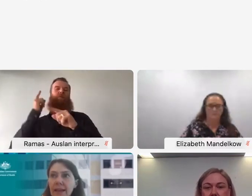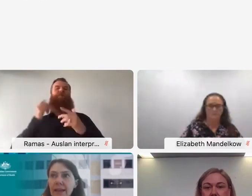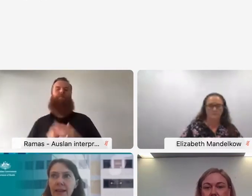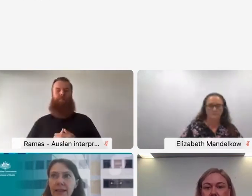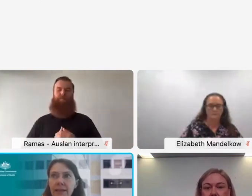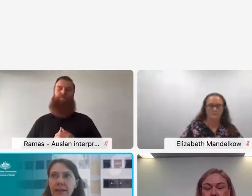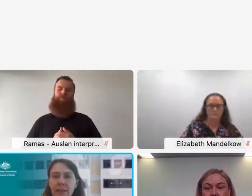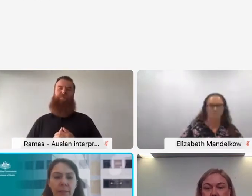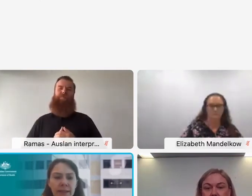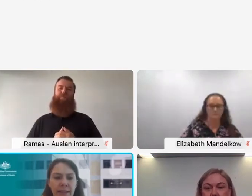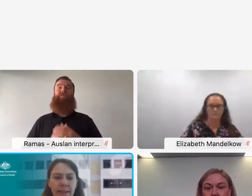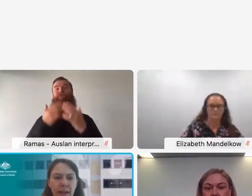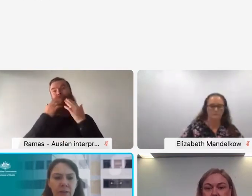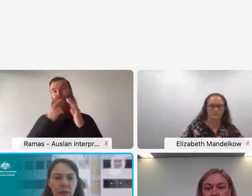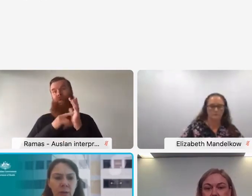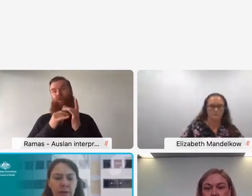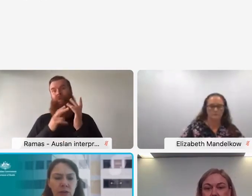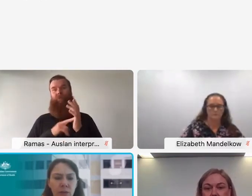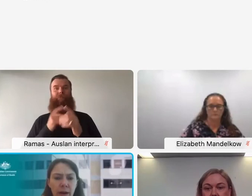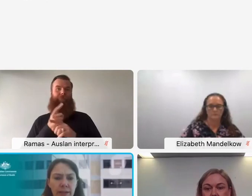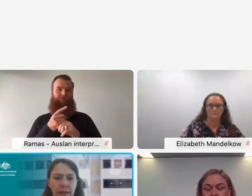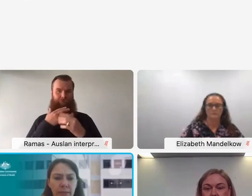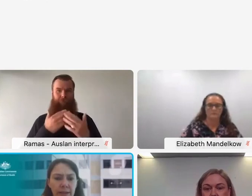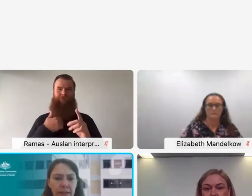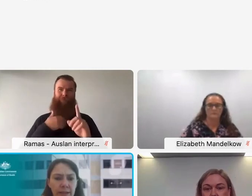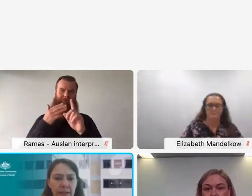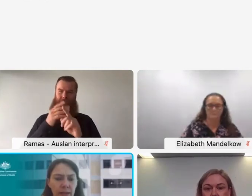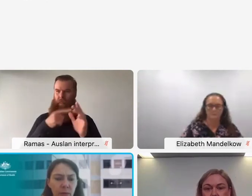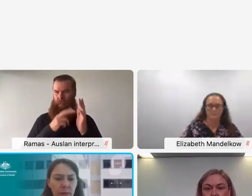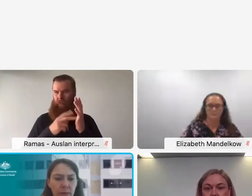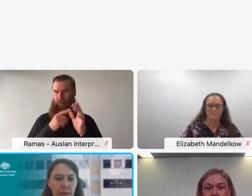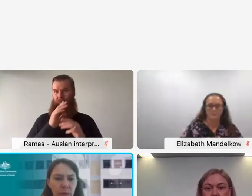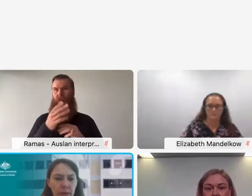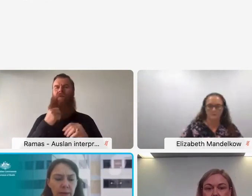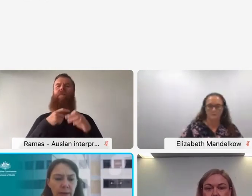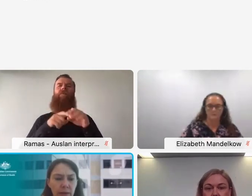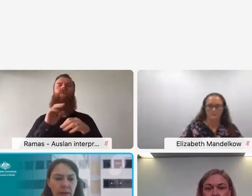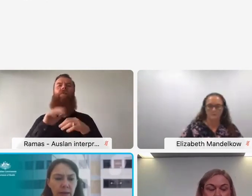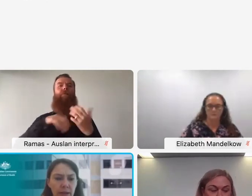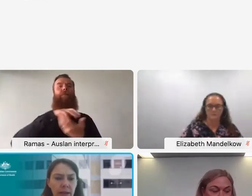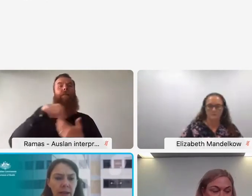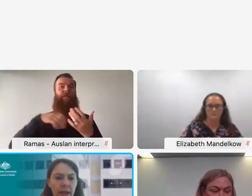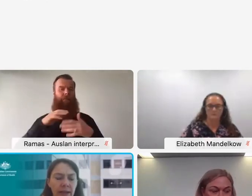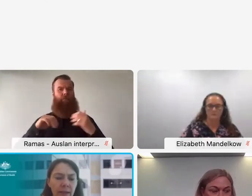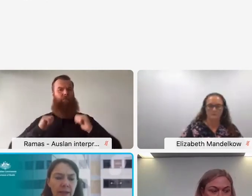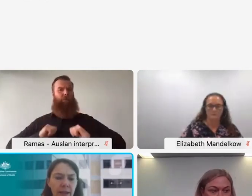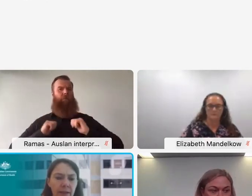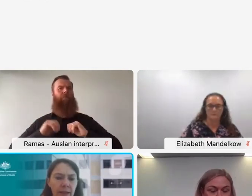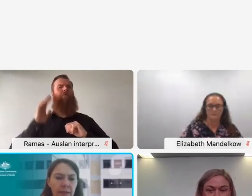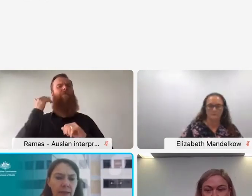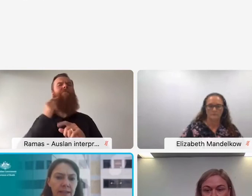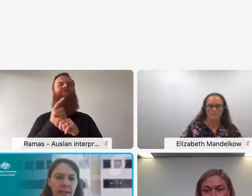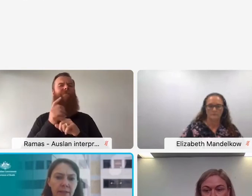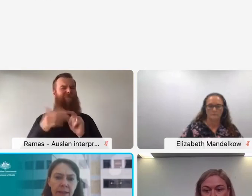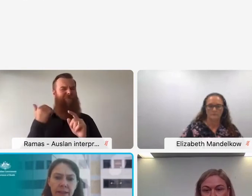Thanks, Alison. And I think back to Anna, I've got a question around the blended training model that you were talking about earlier and how